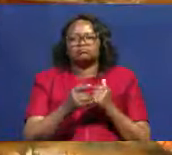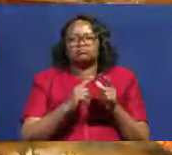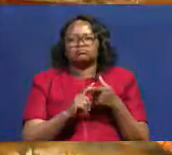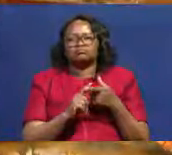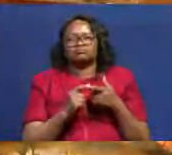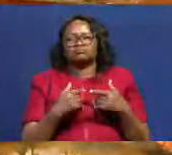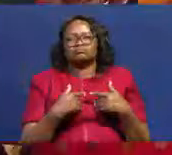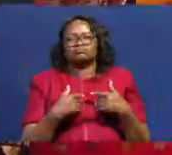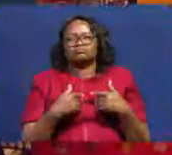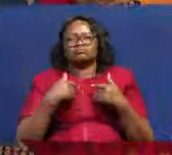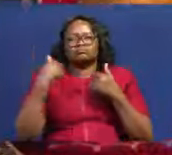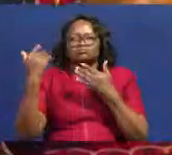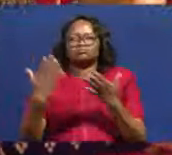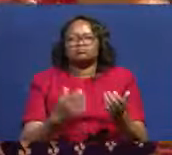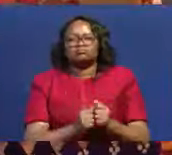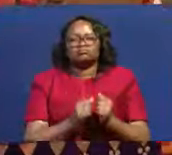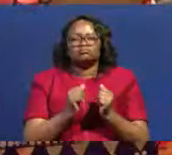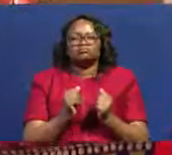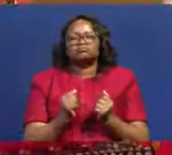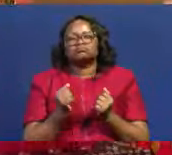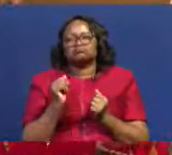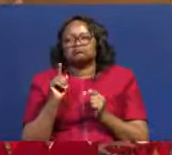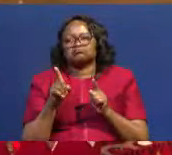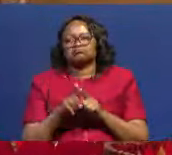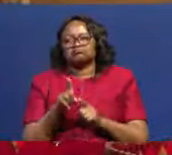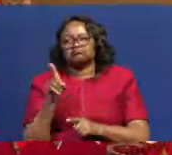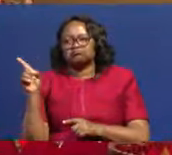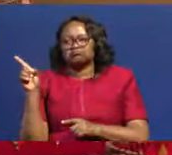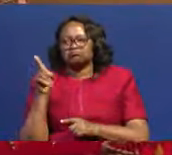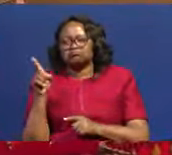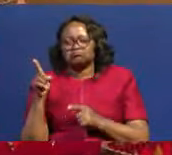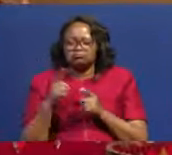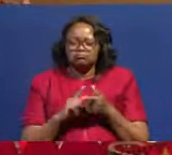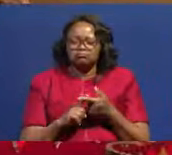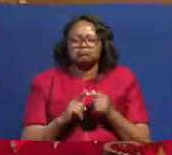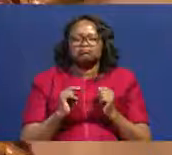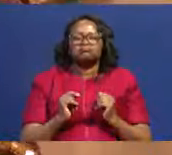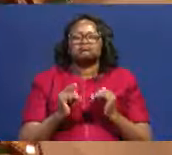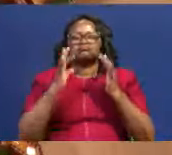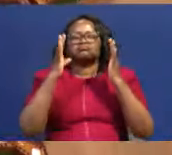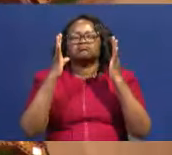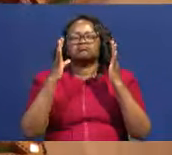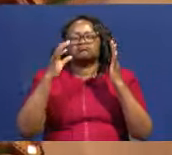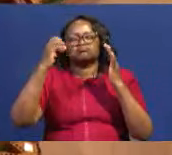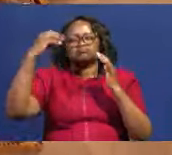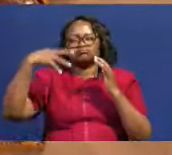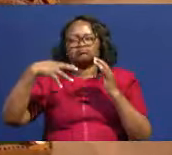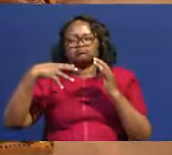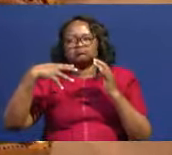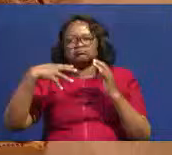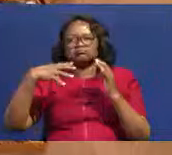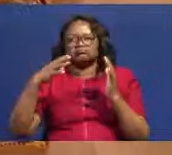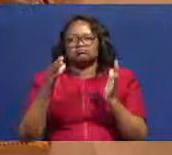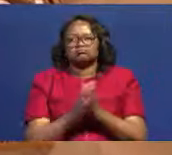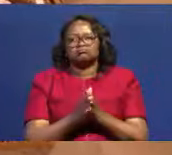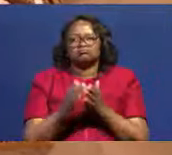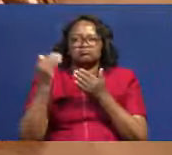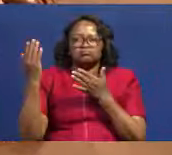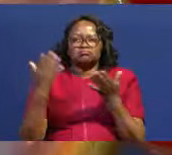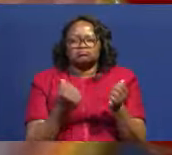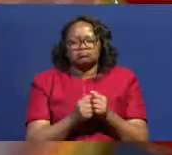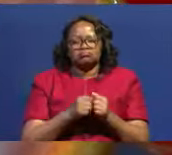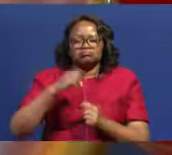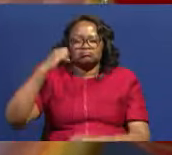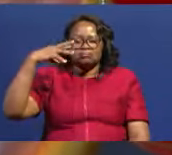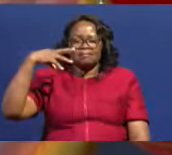they had welcomed him with fireworks and lights. So Diwali is the celebration of lights. So they had welcomed him with